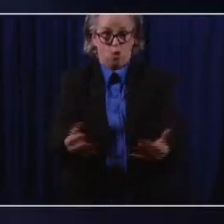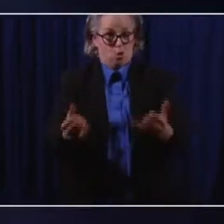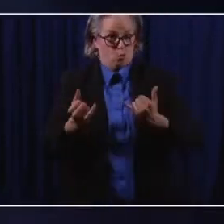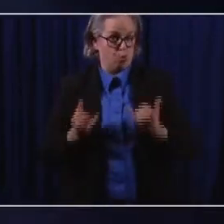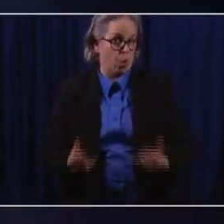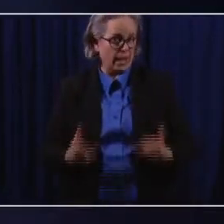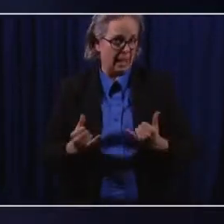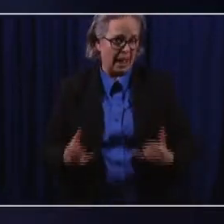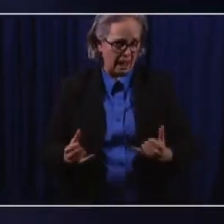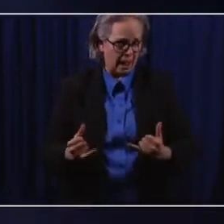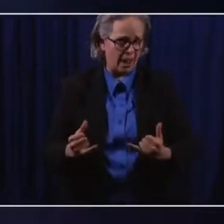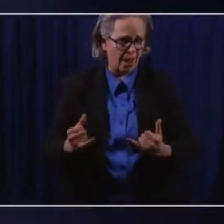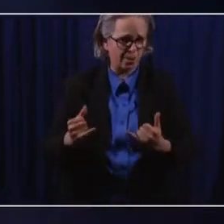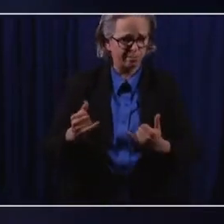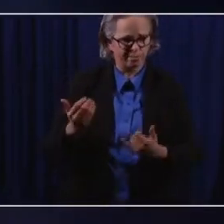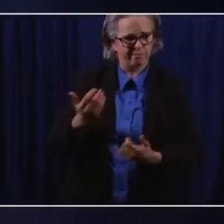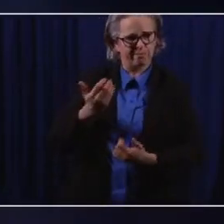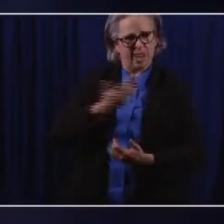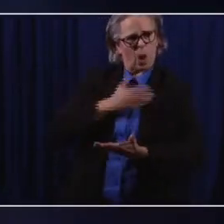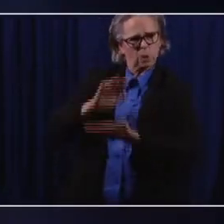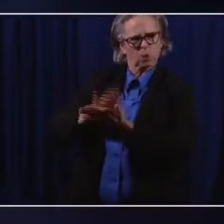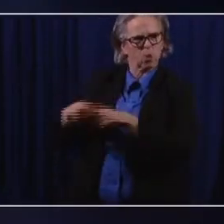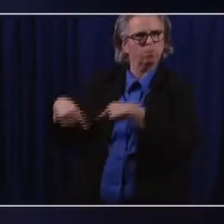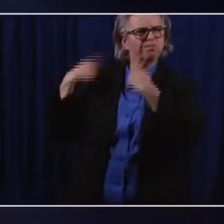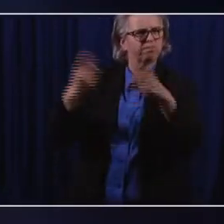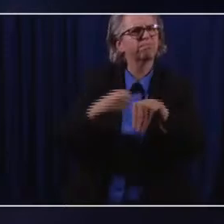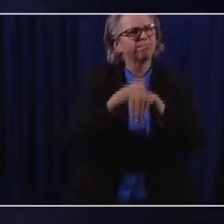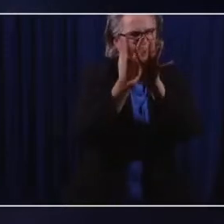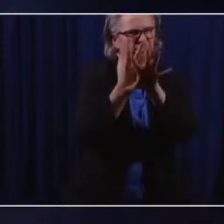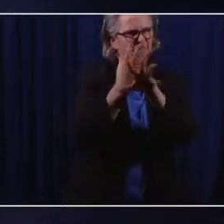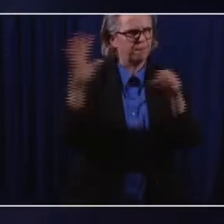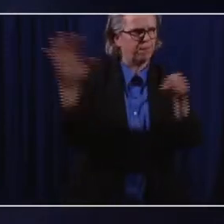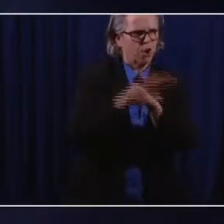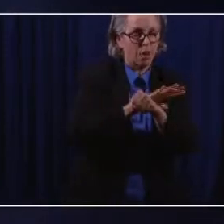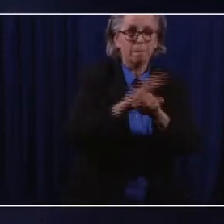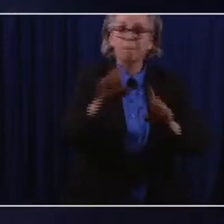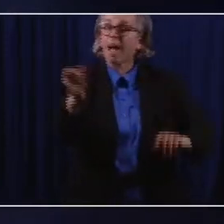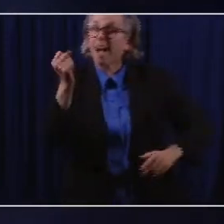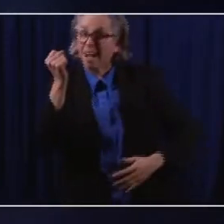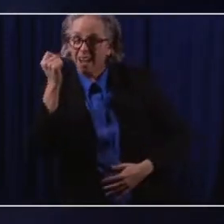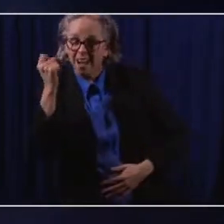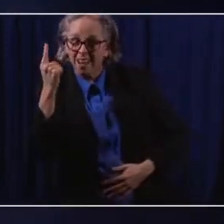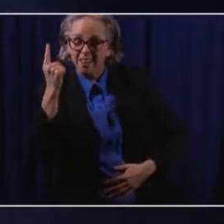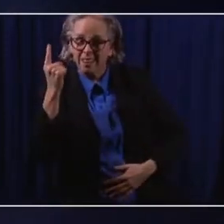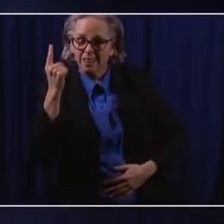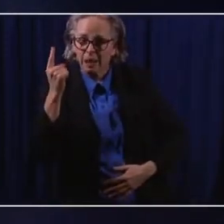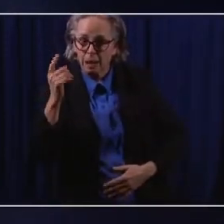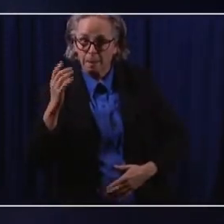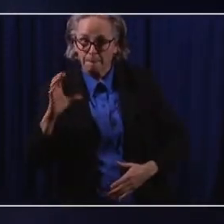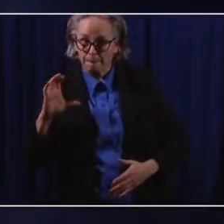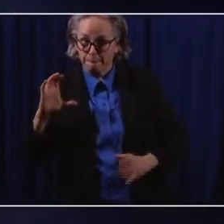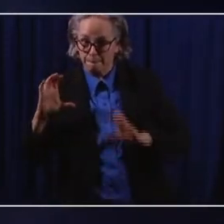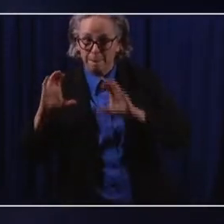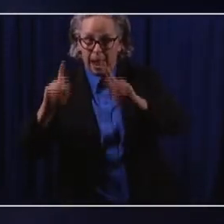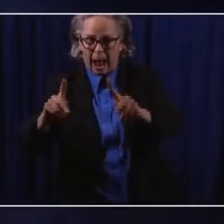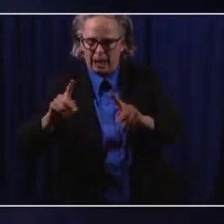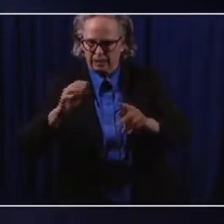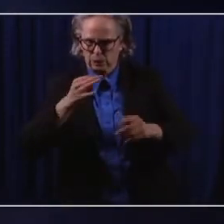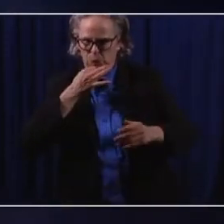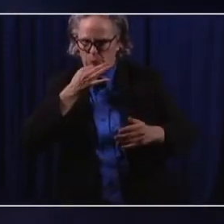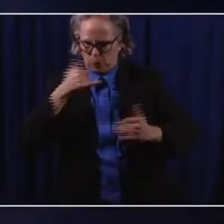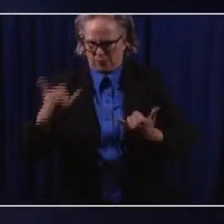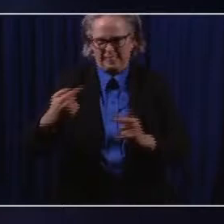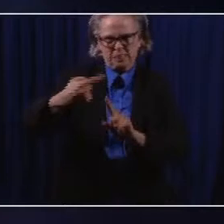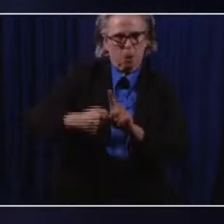are virtual, fully virtual, but we are looking forward to opening our school back up later this month to host some of